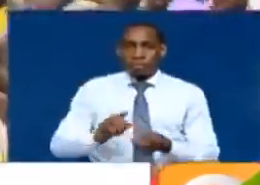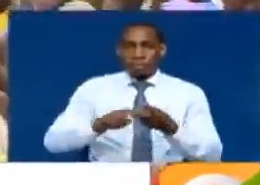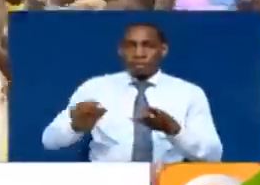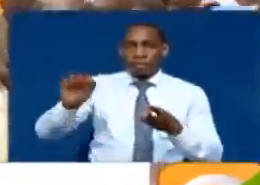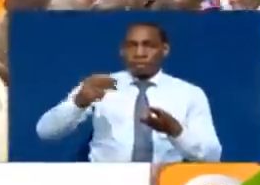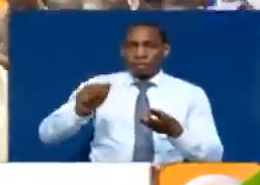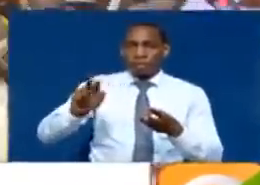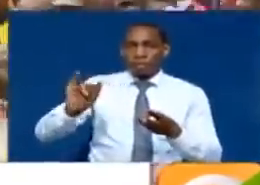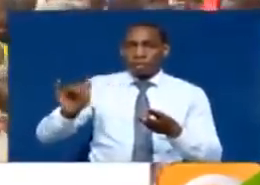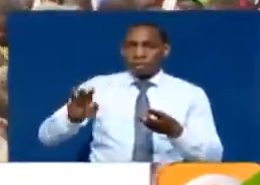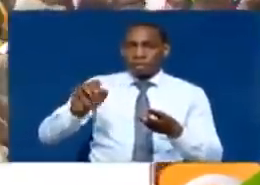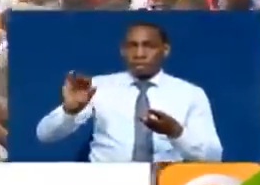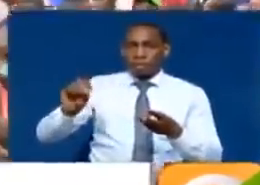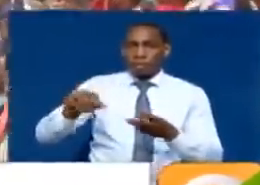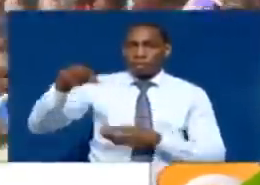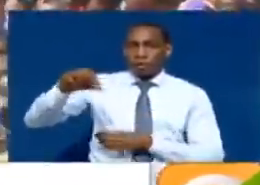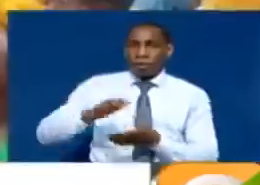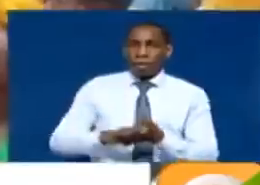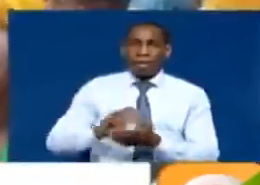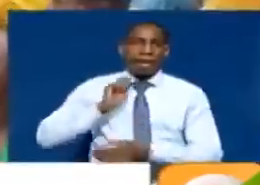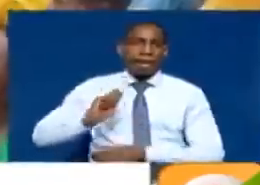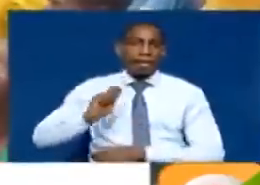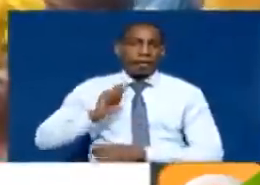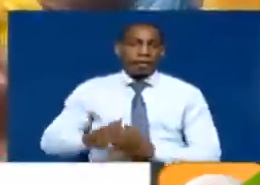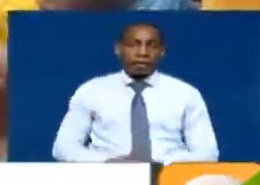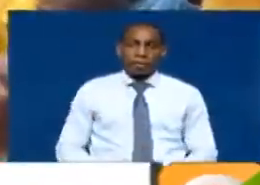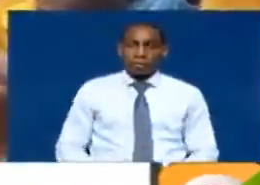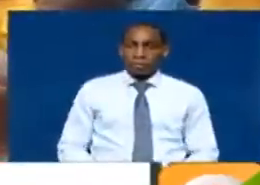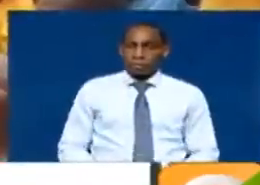Shauri Moyo, Gikomba, and Karioko.